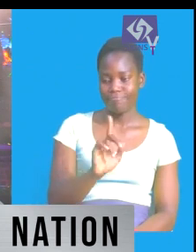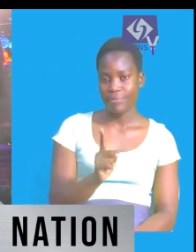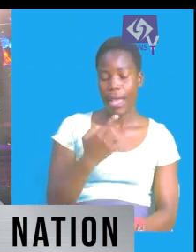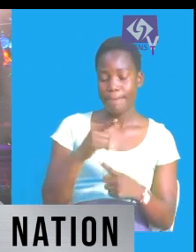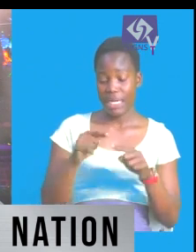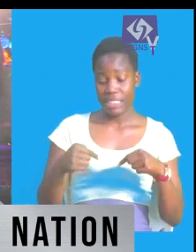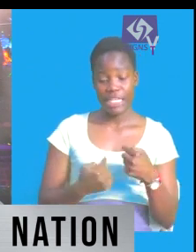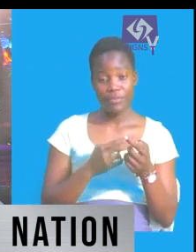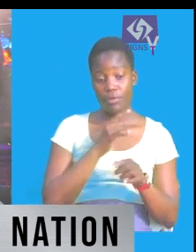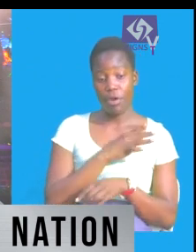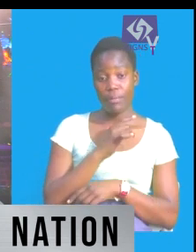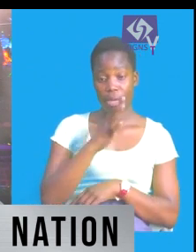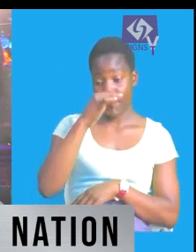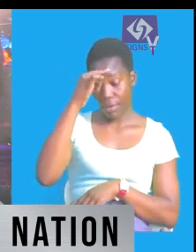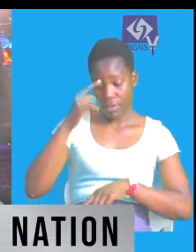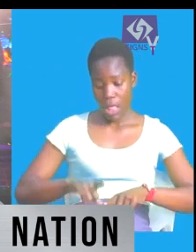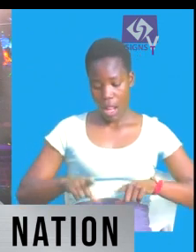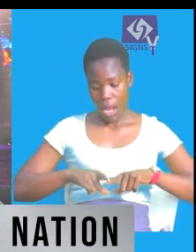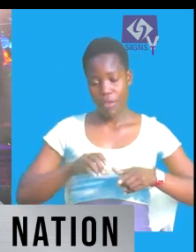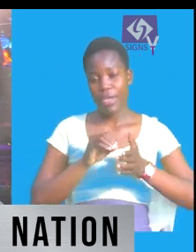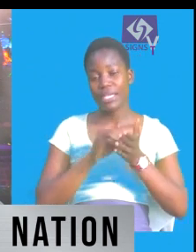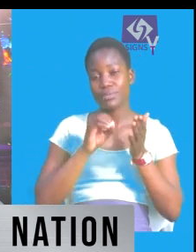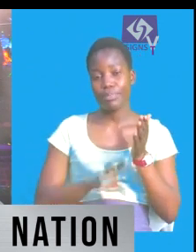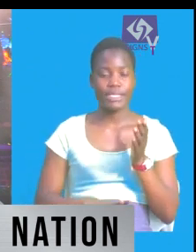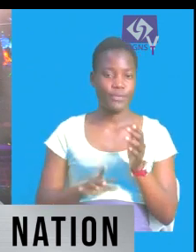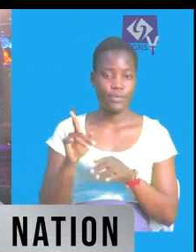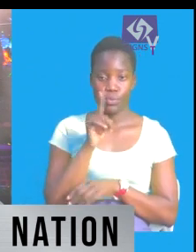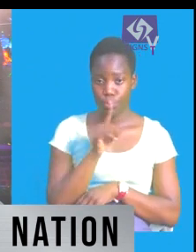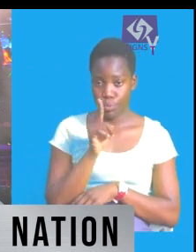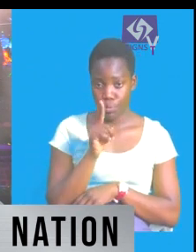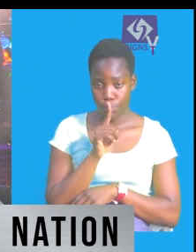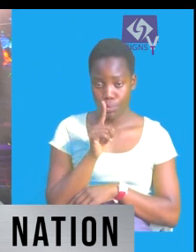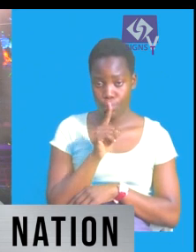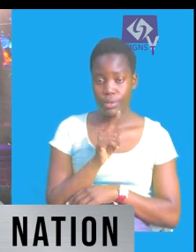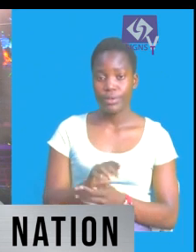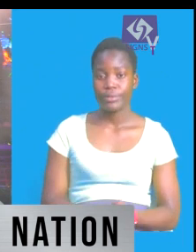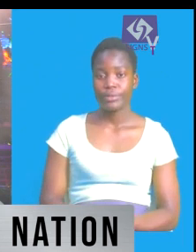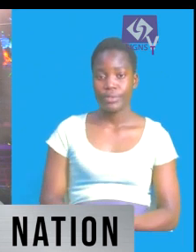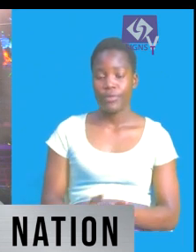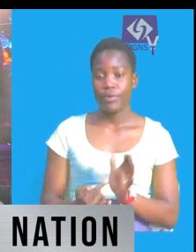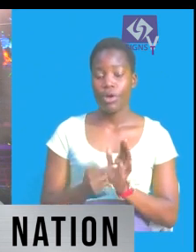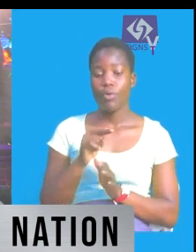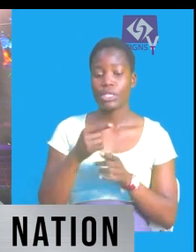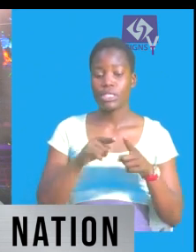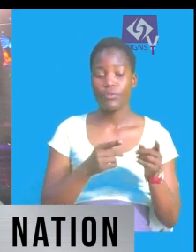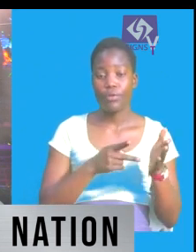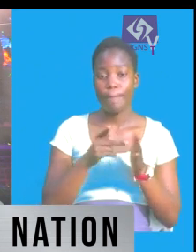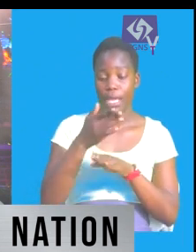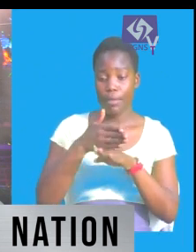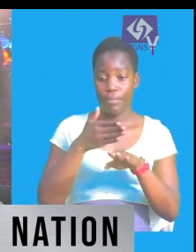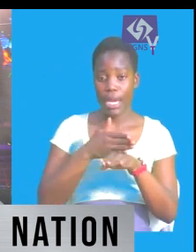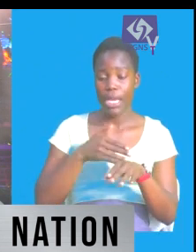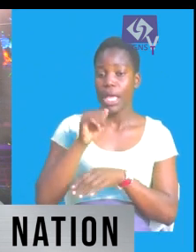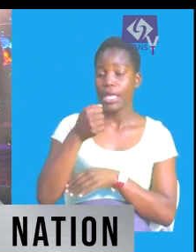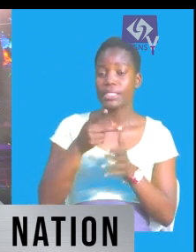The cost of living has gone up, way up. Okay. Like wewe unanunua mkate? Nanunua mkate,